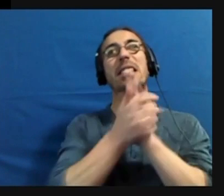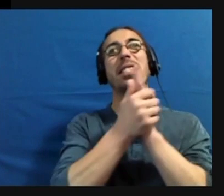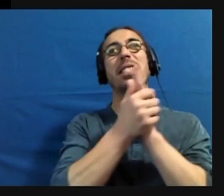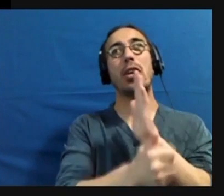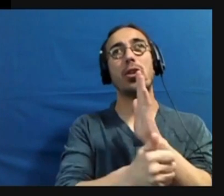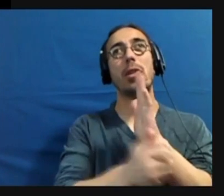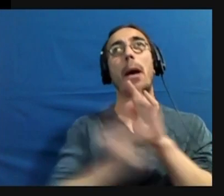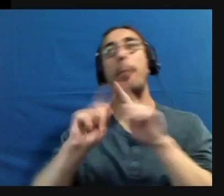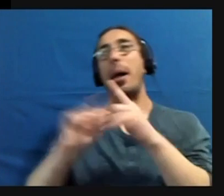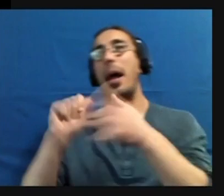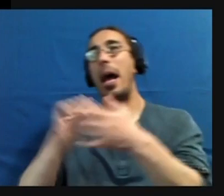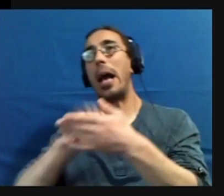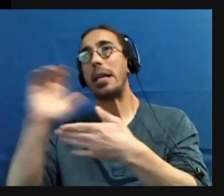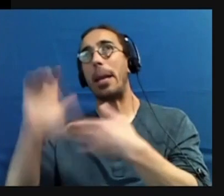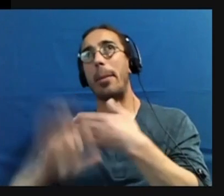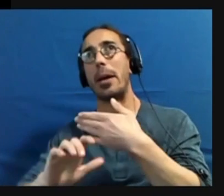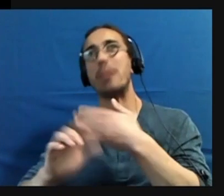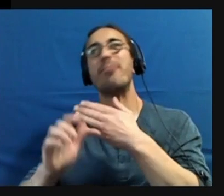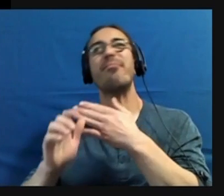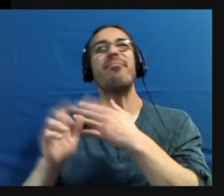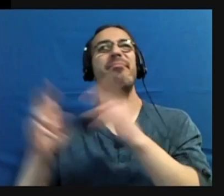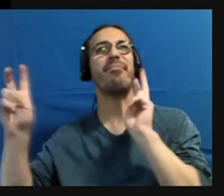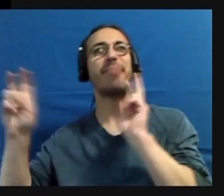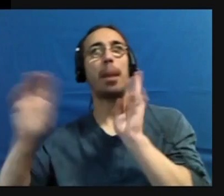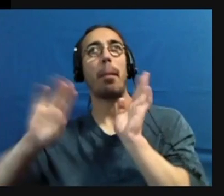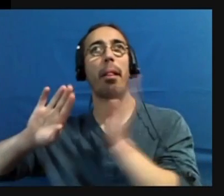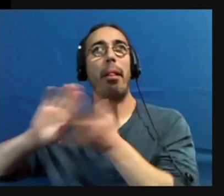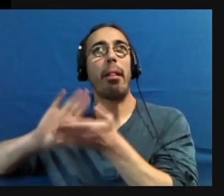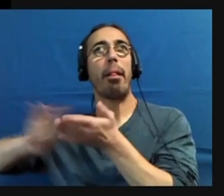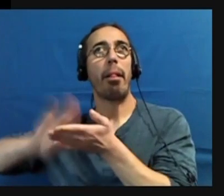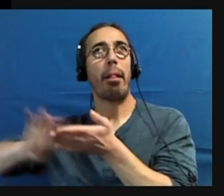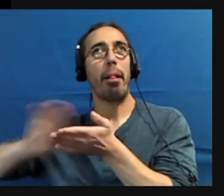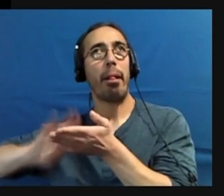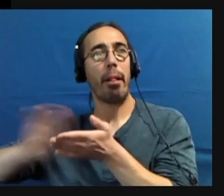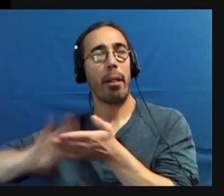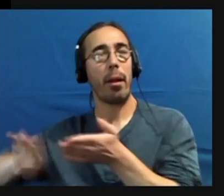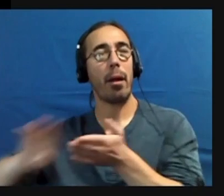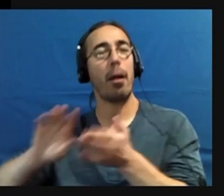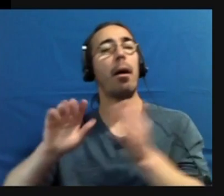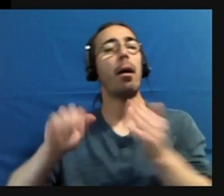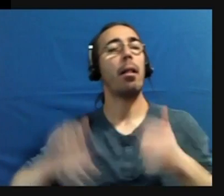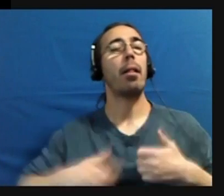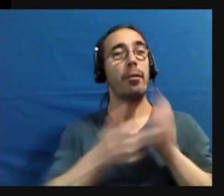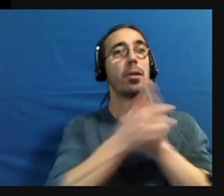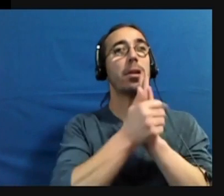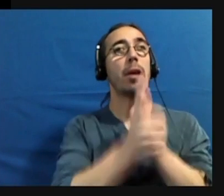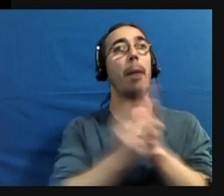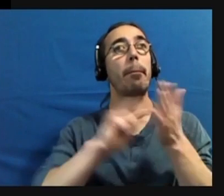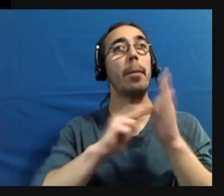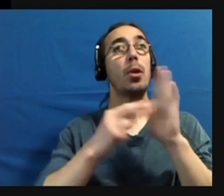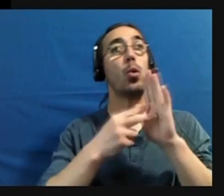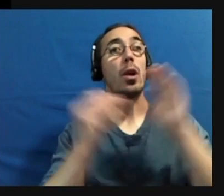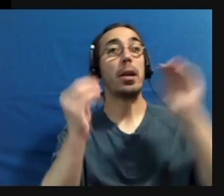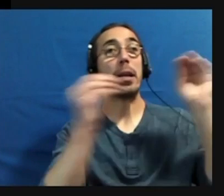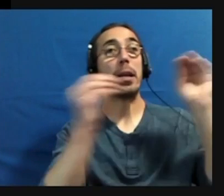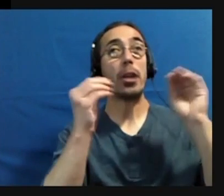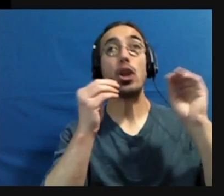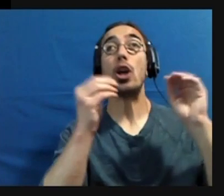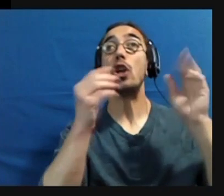would that when we are doing nothing but teaching life skills, that all we're doing is teaching a student how to